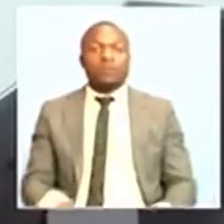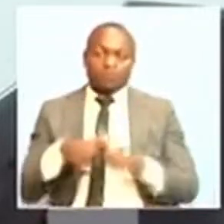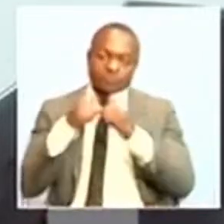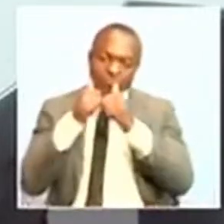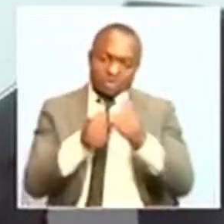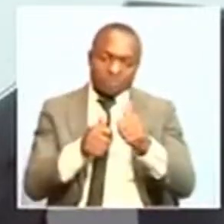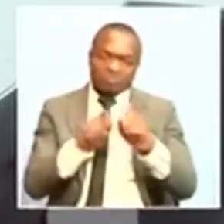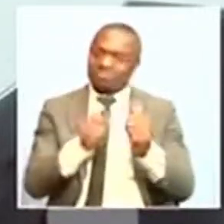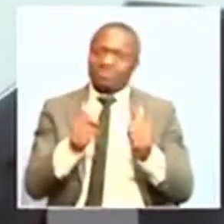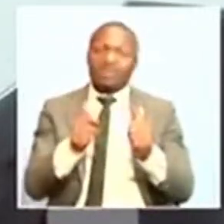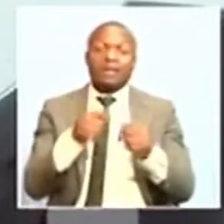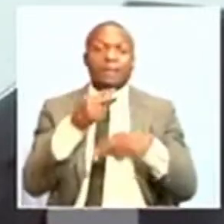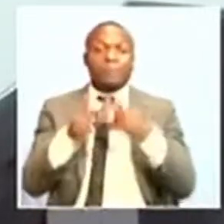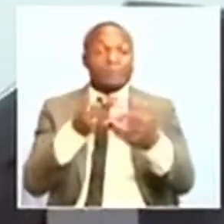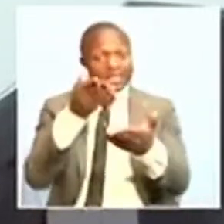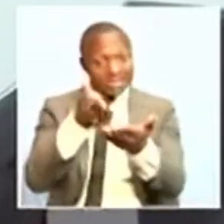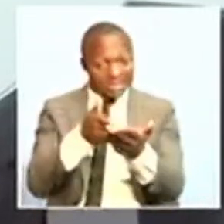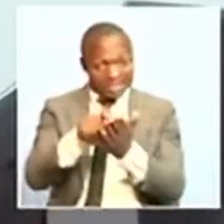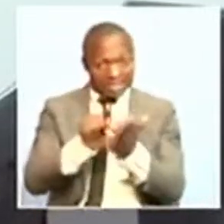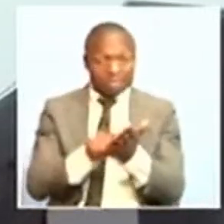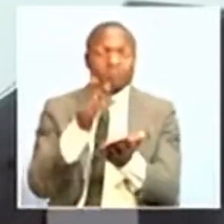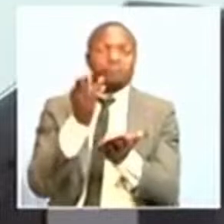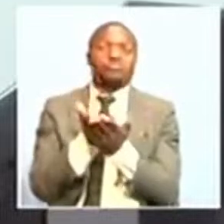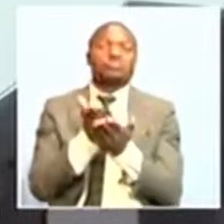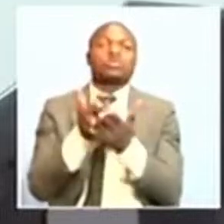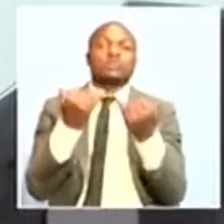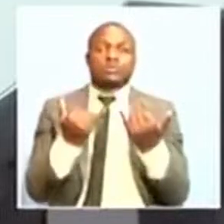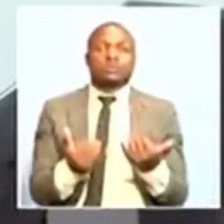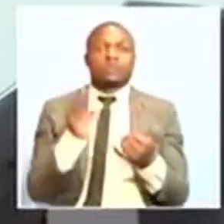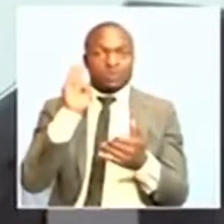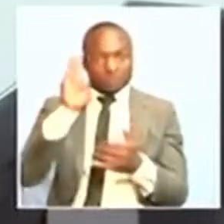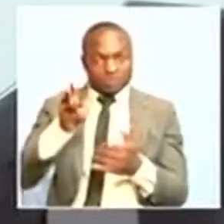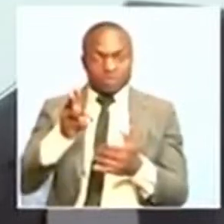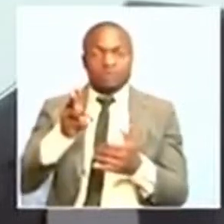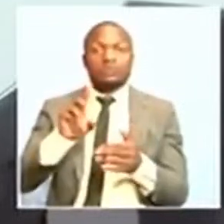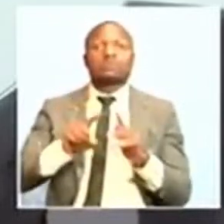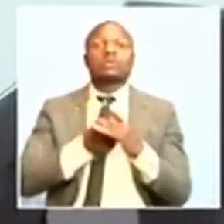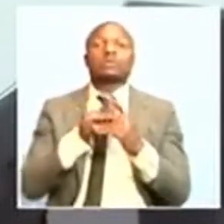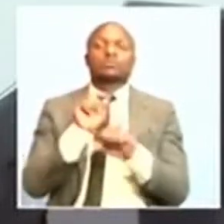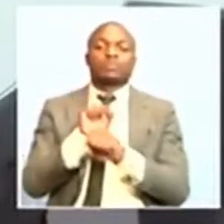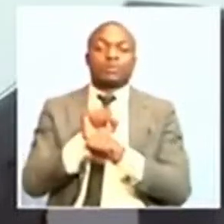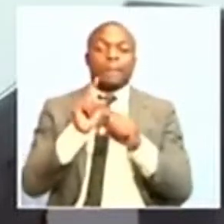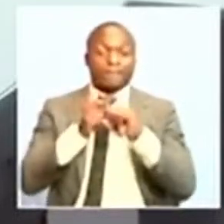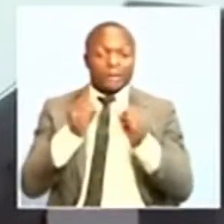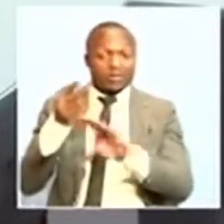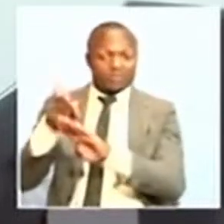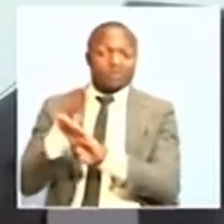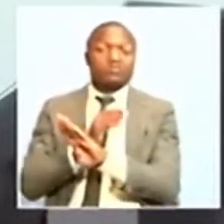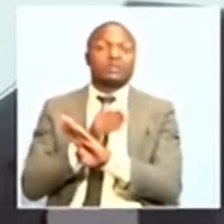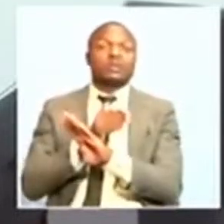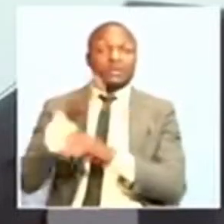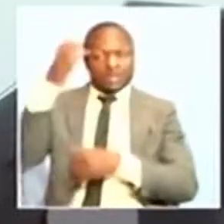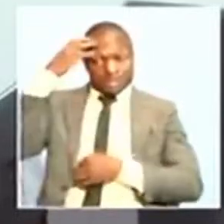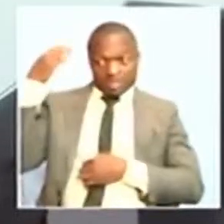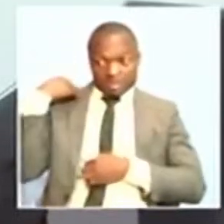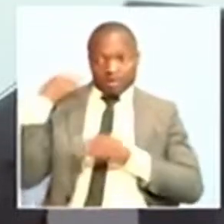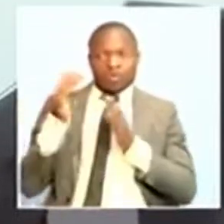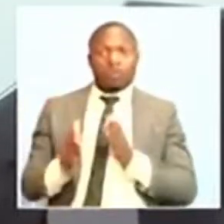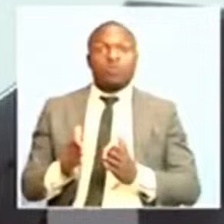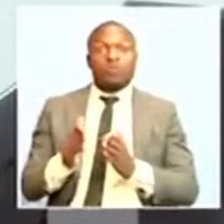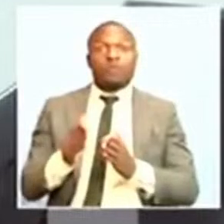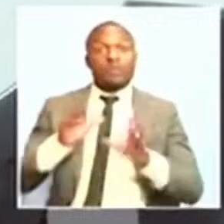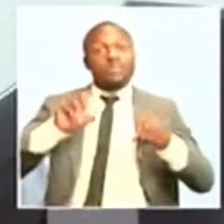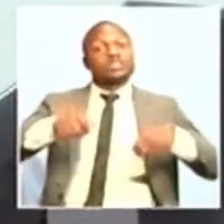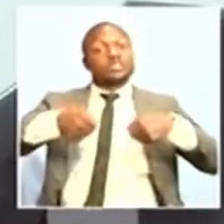followed, then this provision that is being proposed now will take effect. But even before an officer is sued or the institution